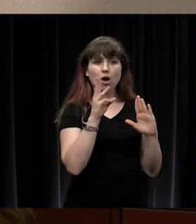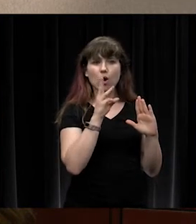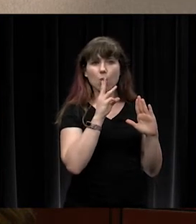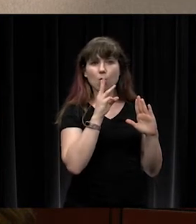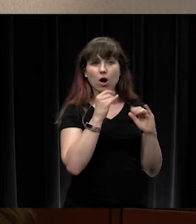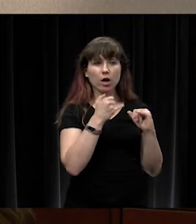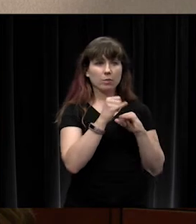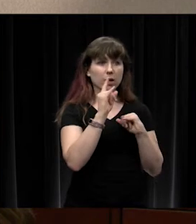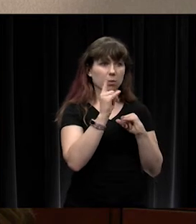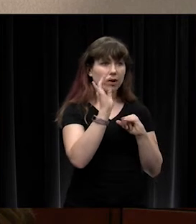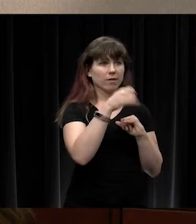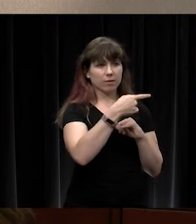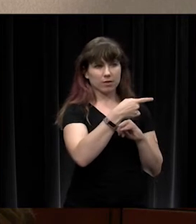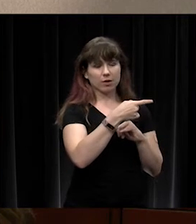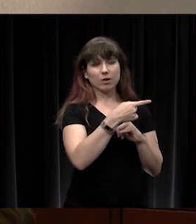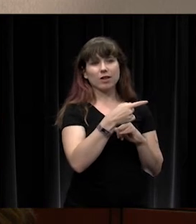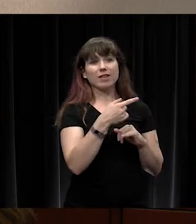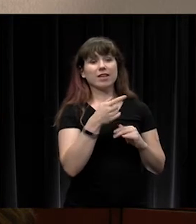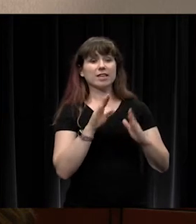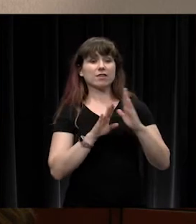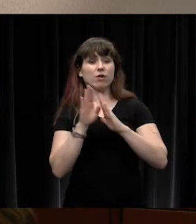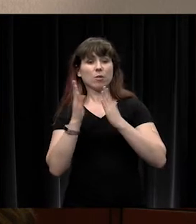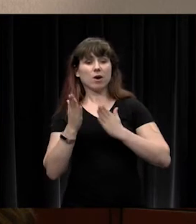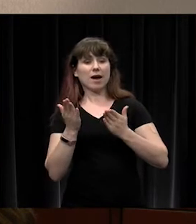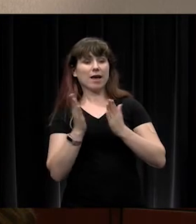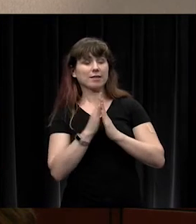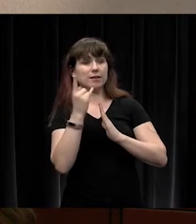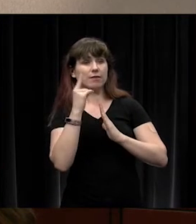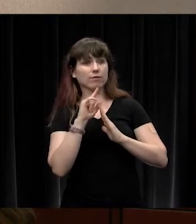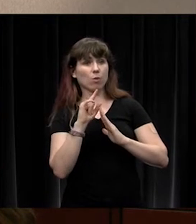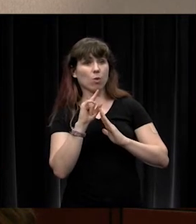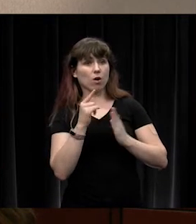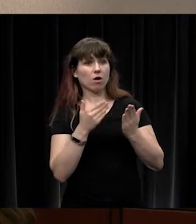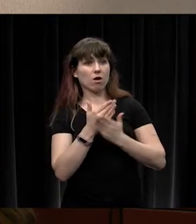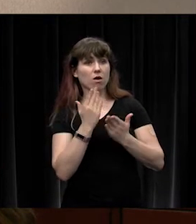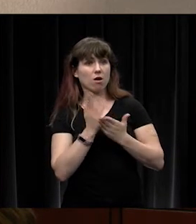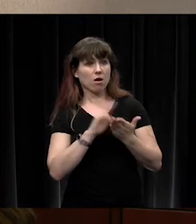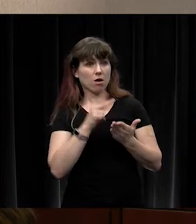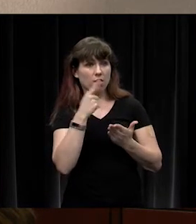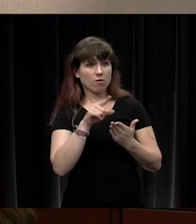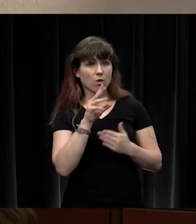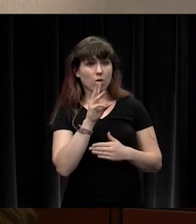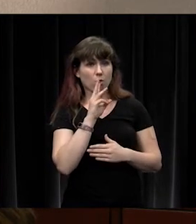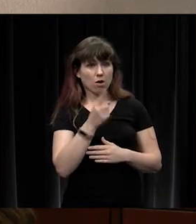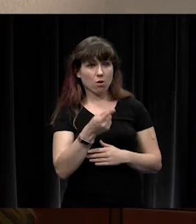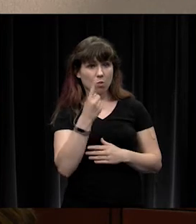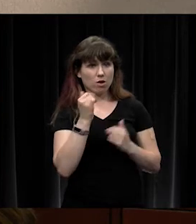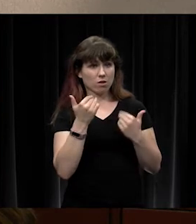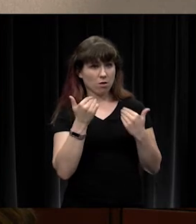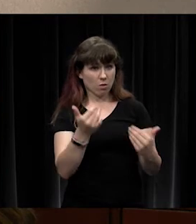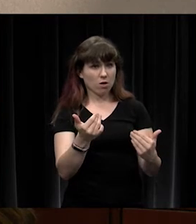The developer is asking for an easement for Water One so they can go ahead and get the water main put in.